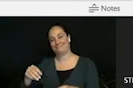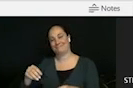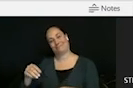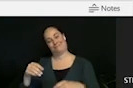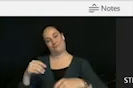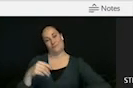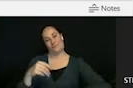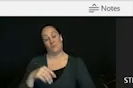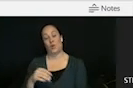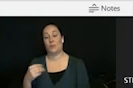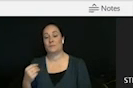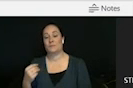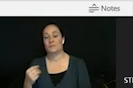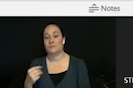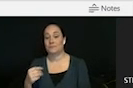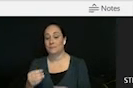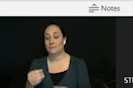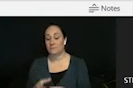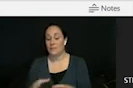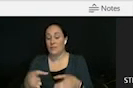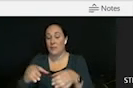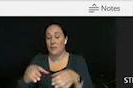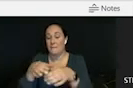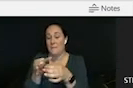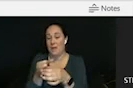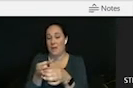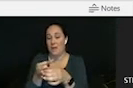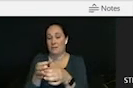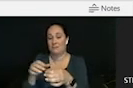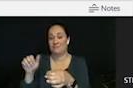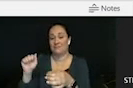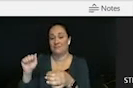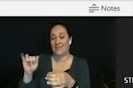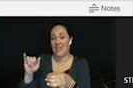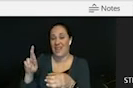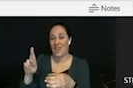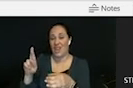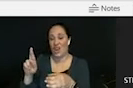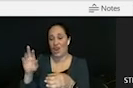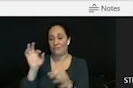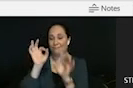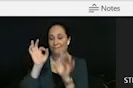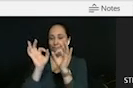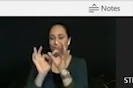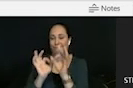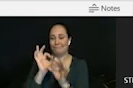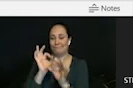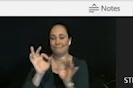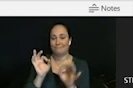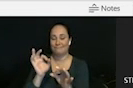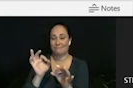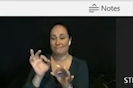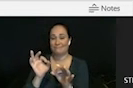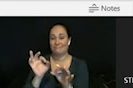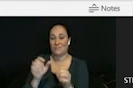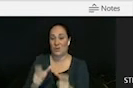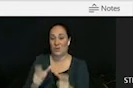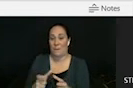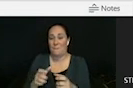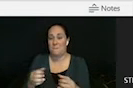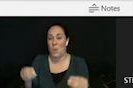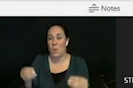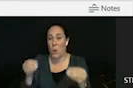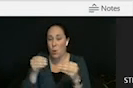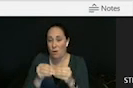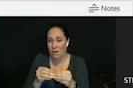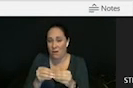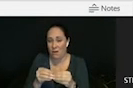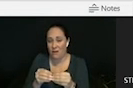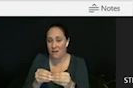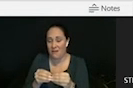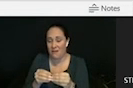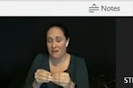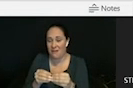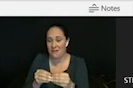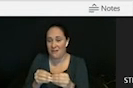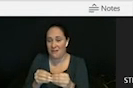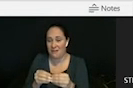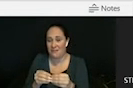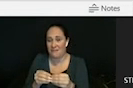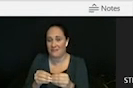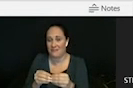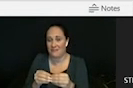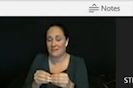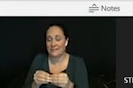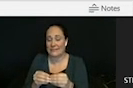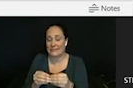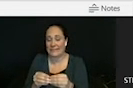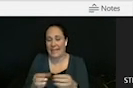The number of air molecules colliding inside this bottle is a lot larger than the number of air molecules that are colliding inside your tiny 1 liter bottle. I